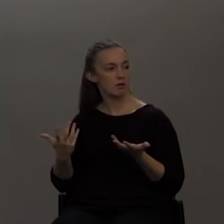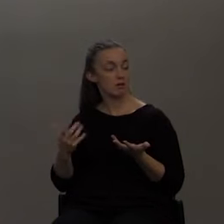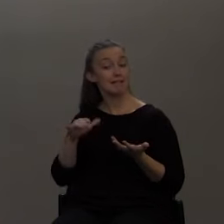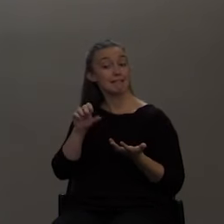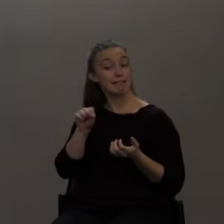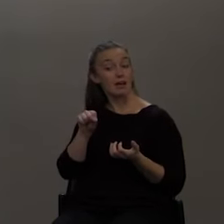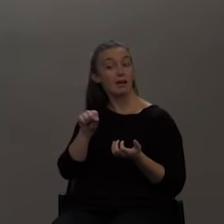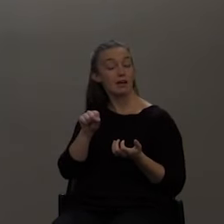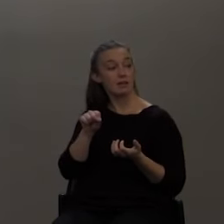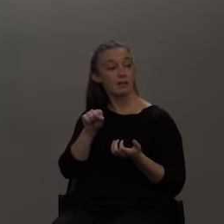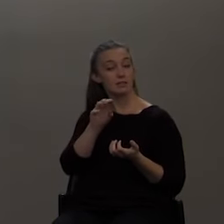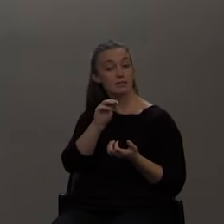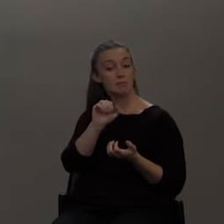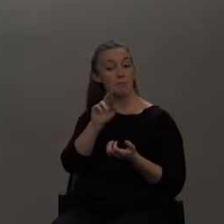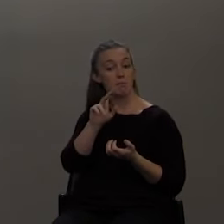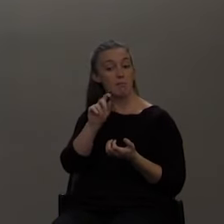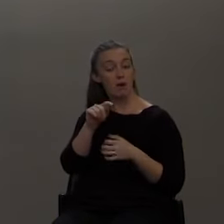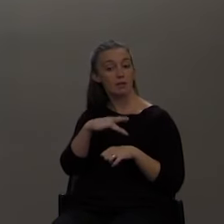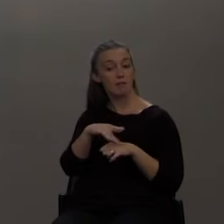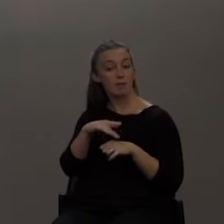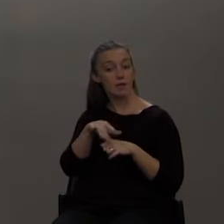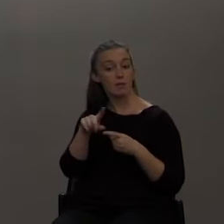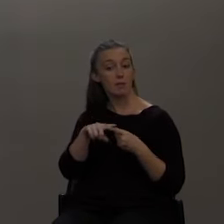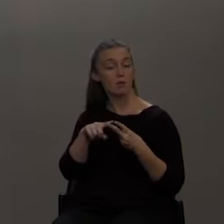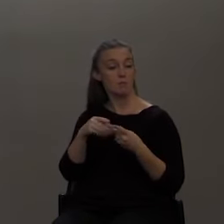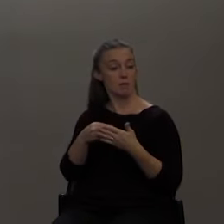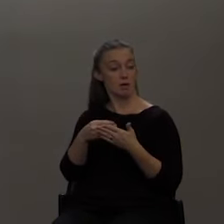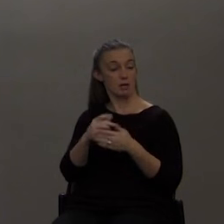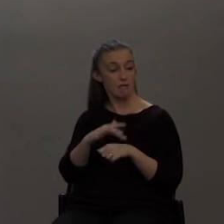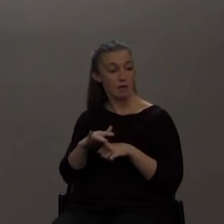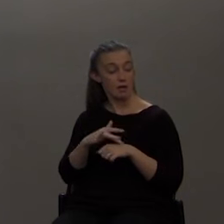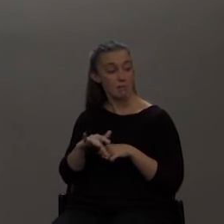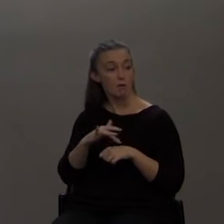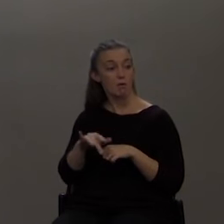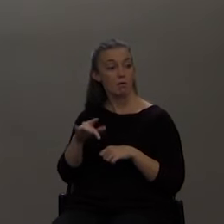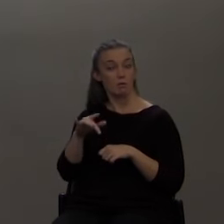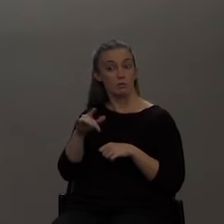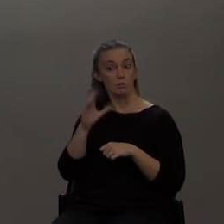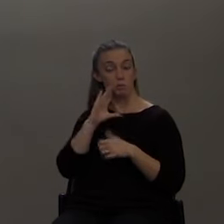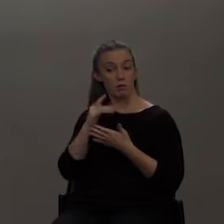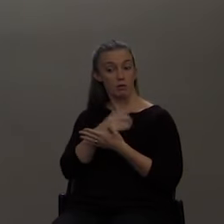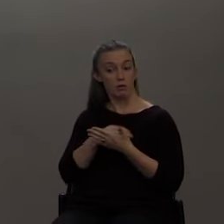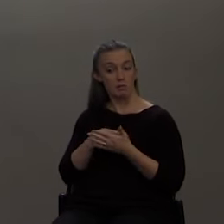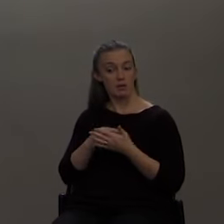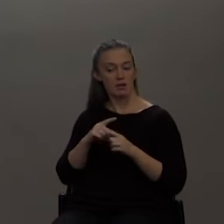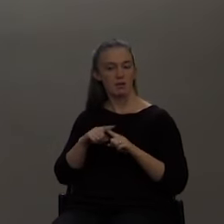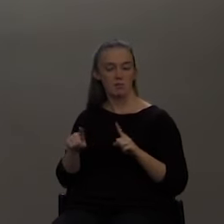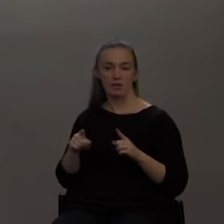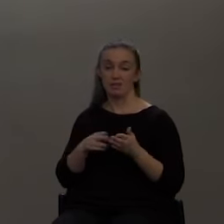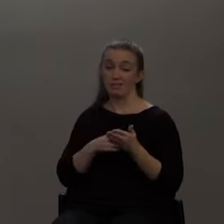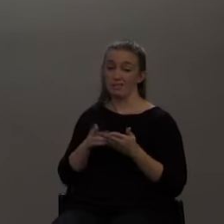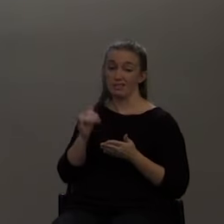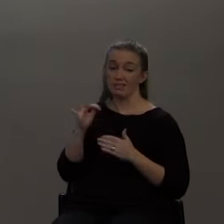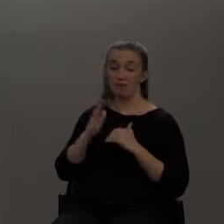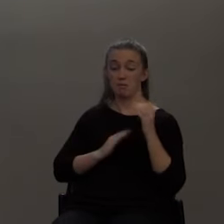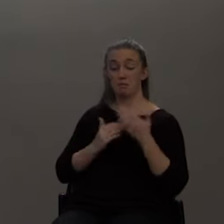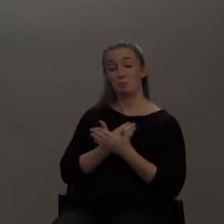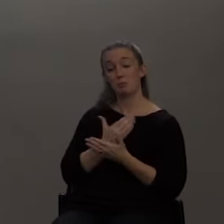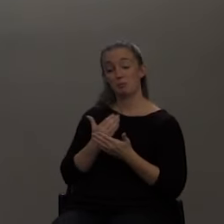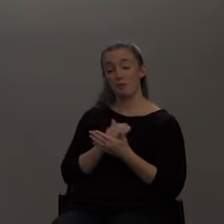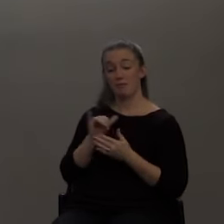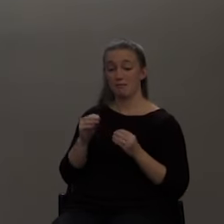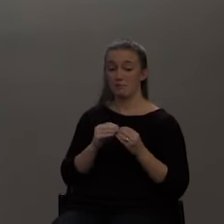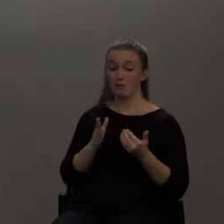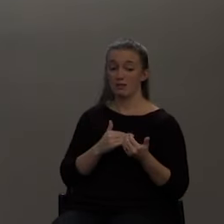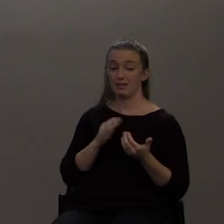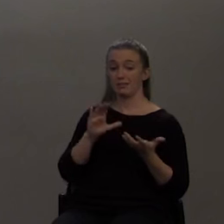there, from a demand side and the revenue side, it all depends upon, if I'm building new, I think it's a lot easier, frankly, than some of the